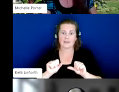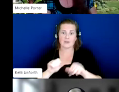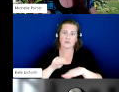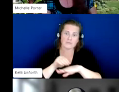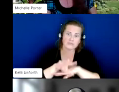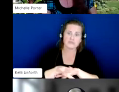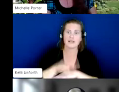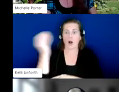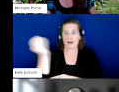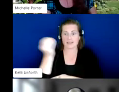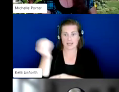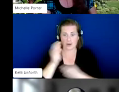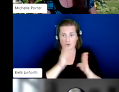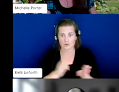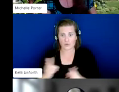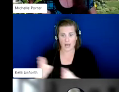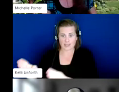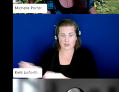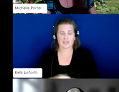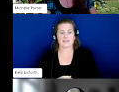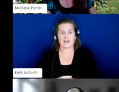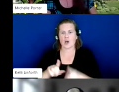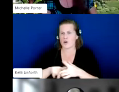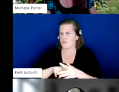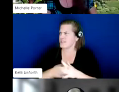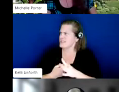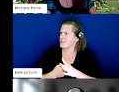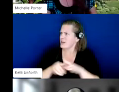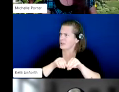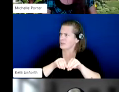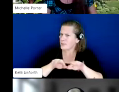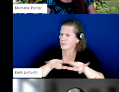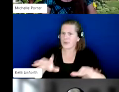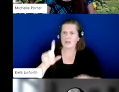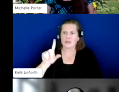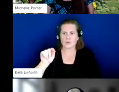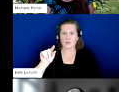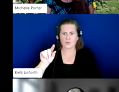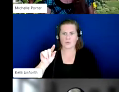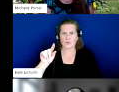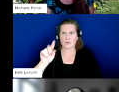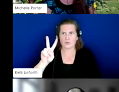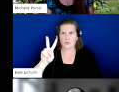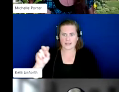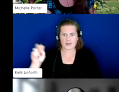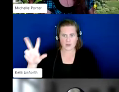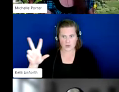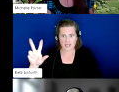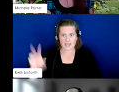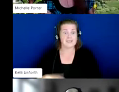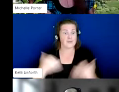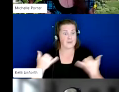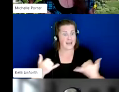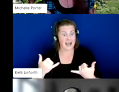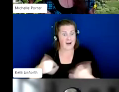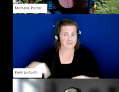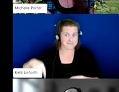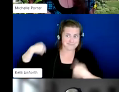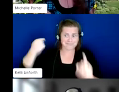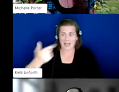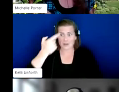We have been implementing that since 2003, so about 21 years now. And we are funded, that program is funded